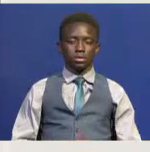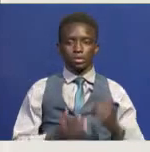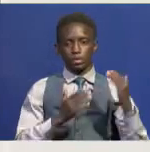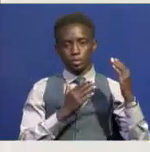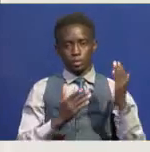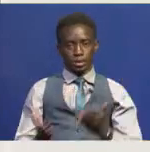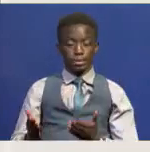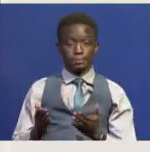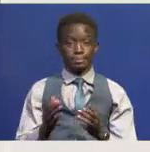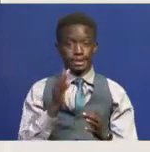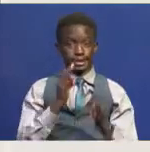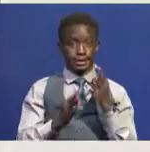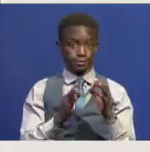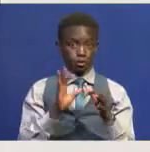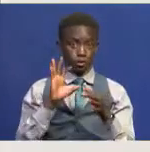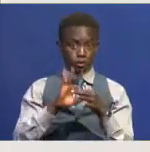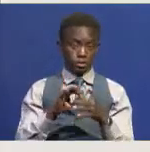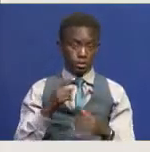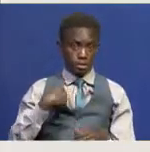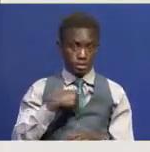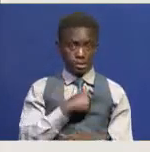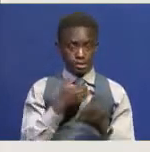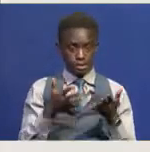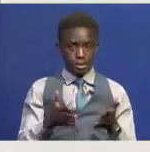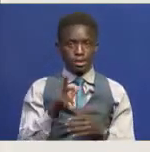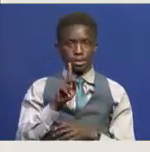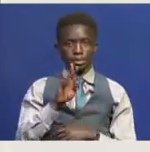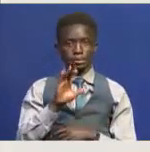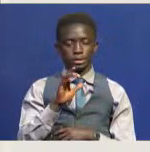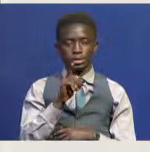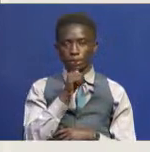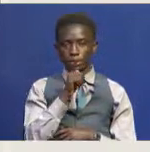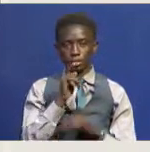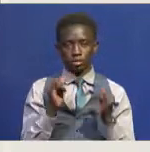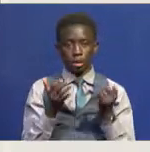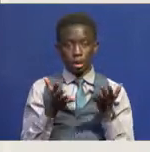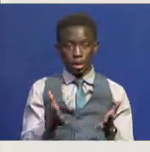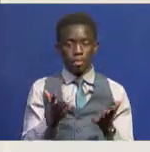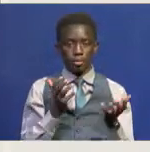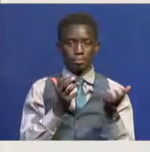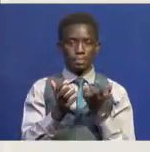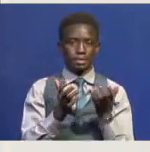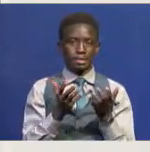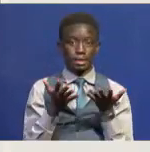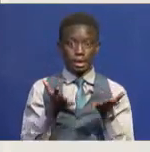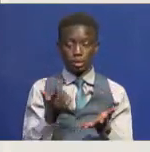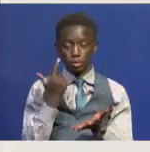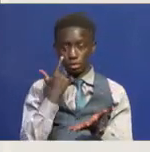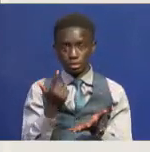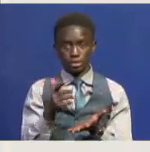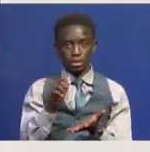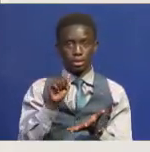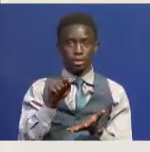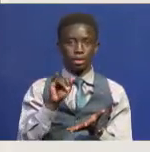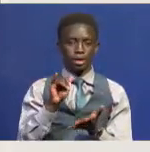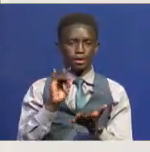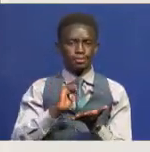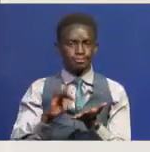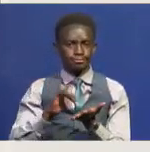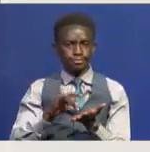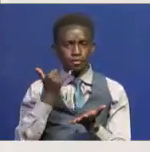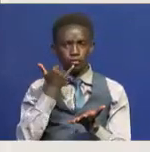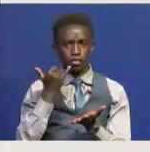Welcome back. Just in case you joined us, this is KBC Lunchtime News. We are in the business segment. We are looking at AI in smartphone, more or less a